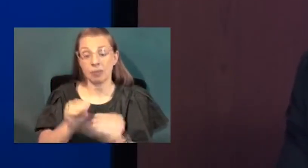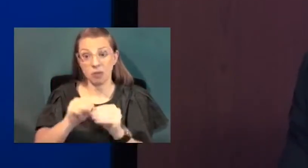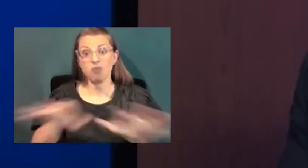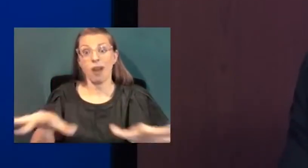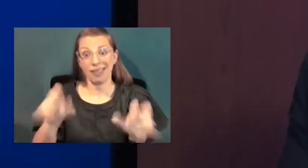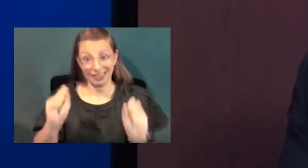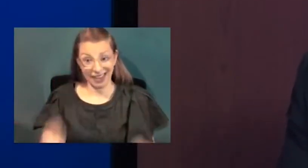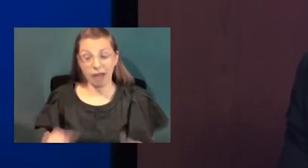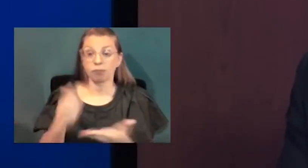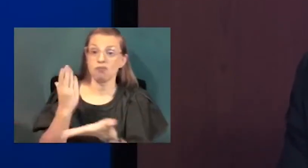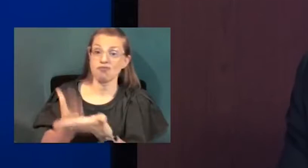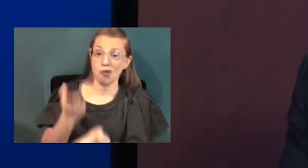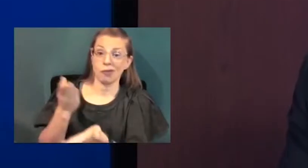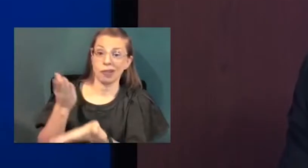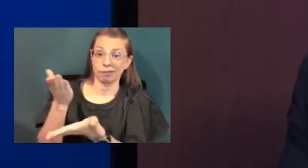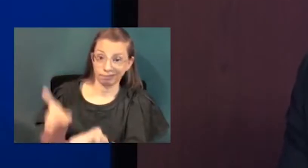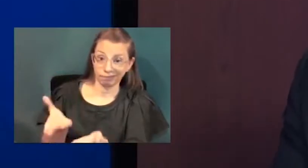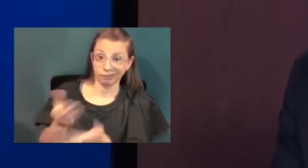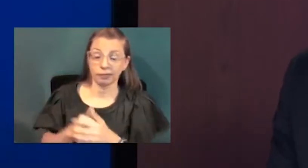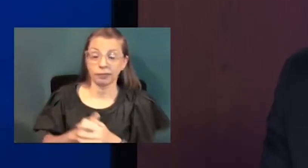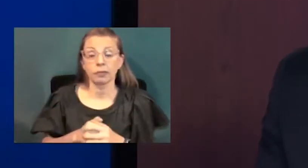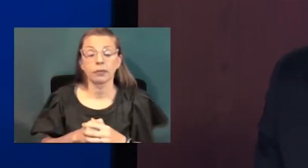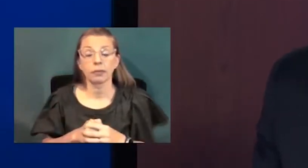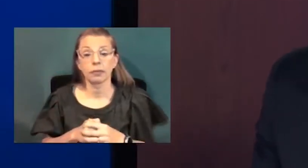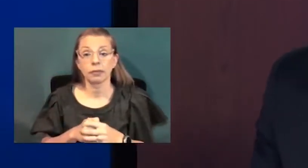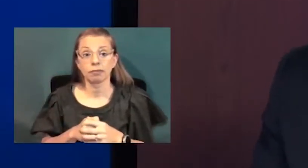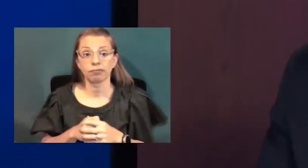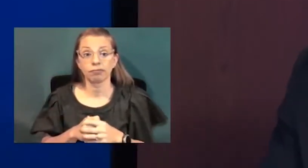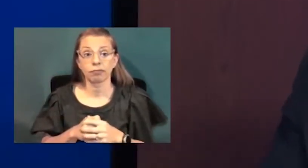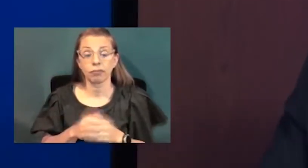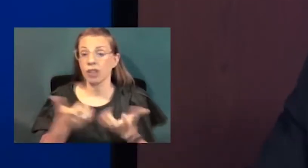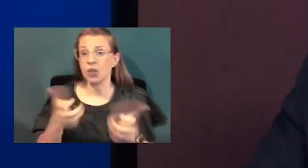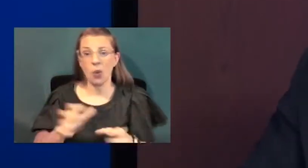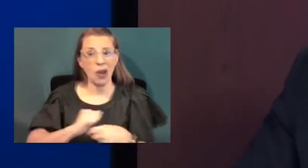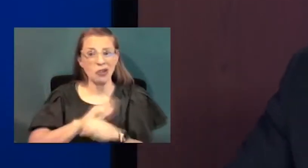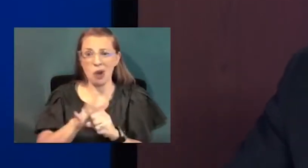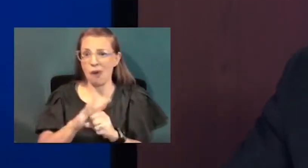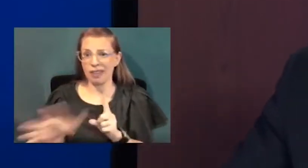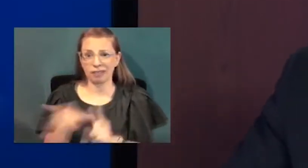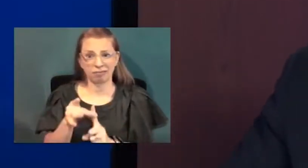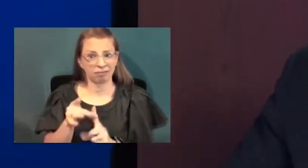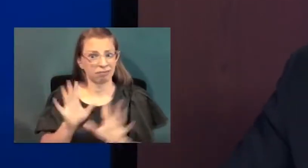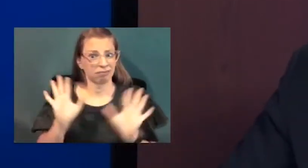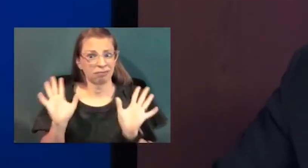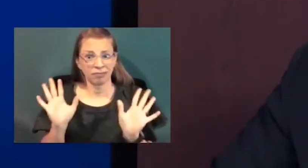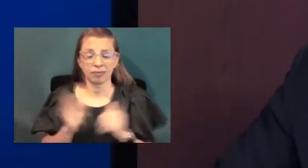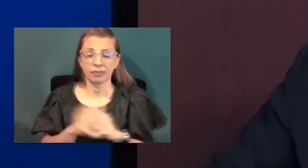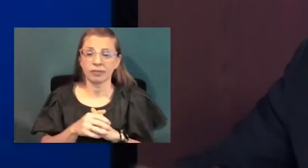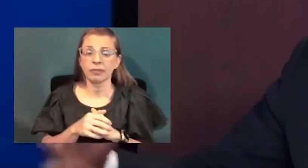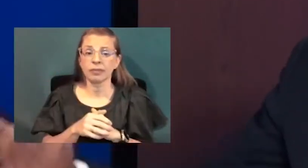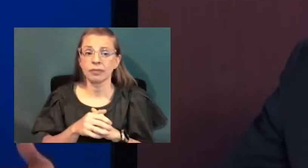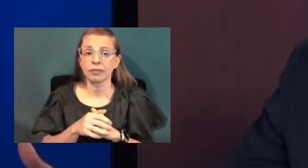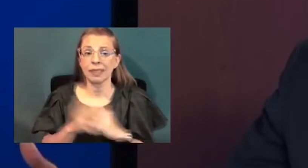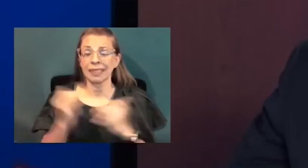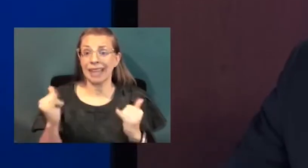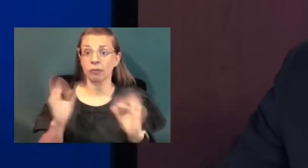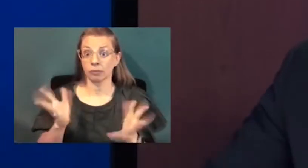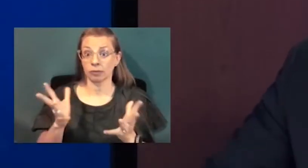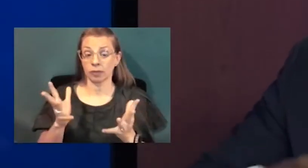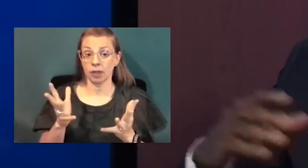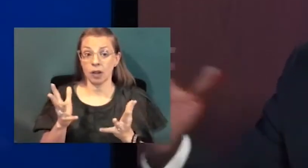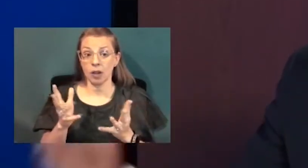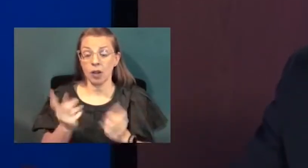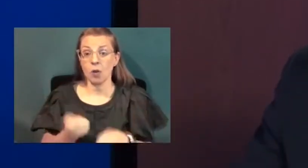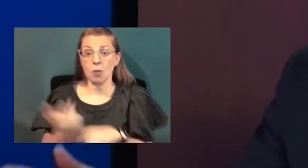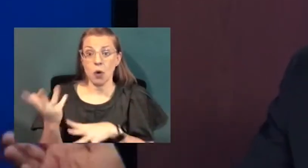an outbreak. And it continues to be. You don't want COVID. You know, we spent, and now we get to kind of have this chat removed from all the politics.